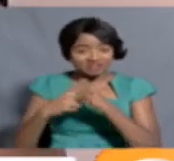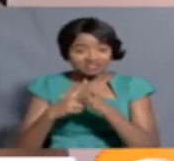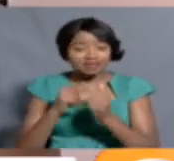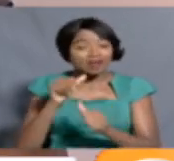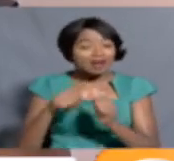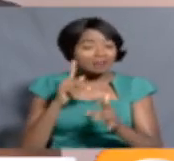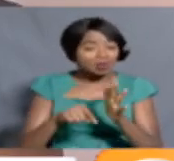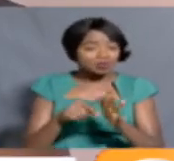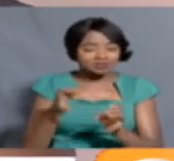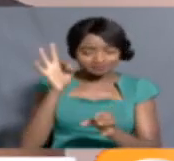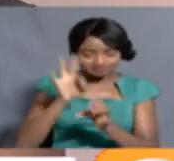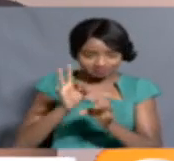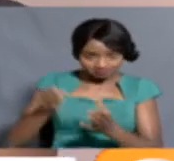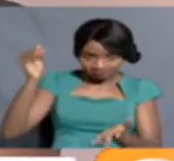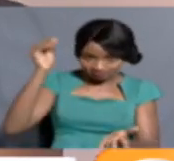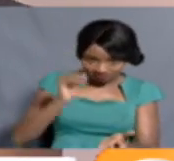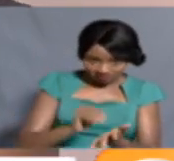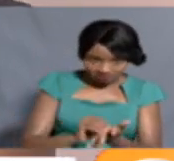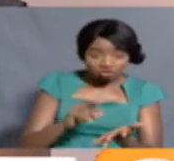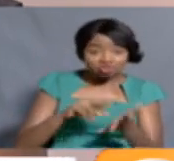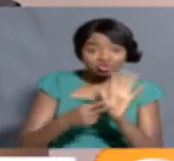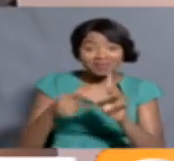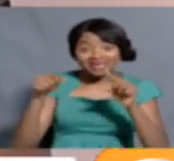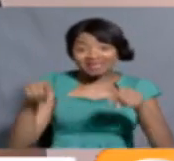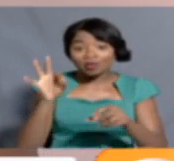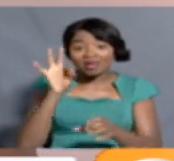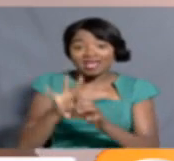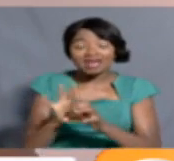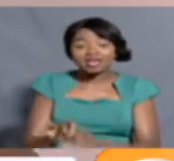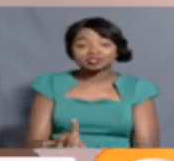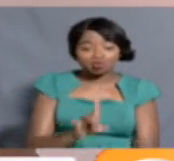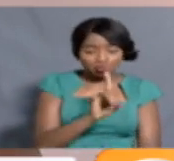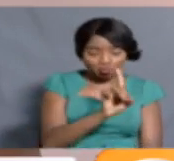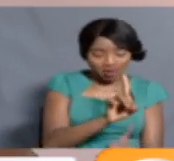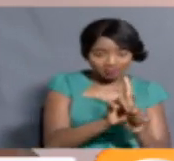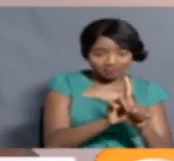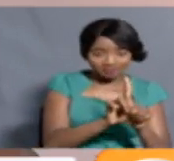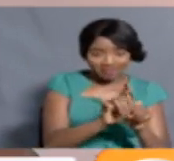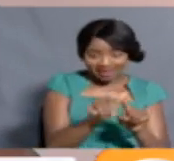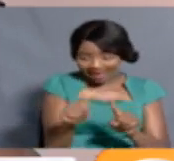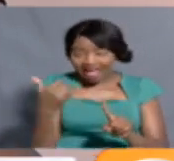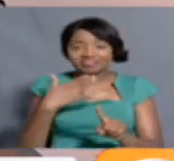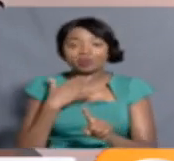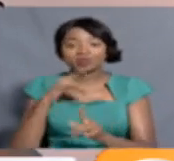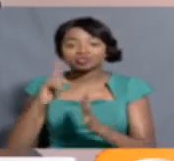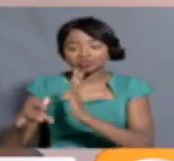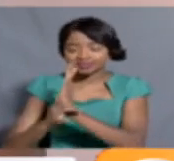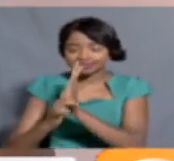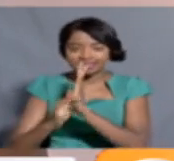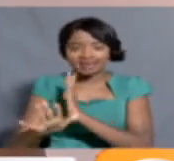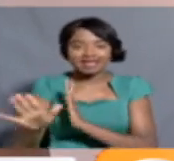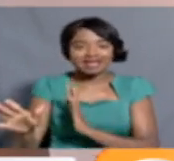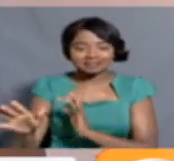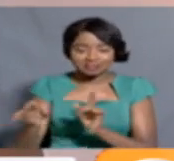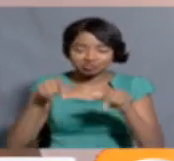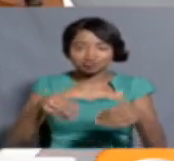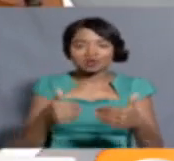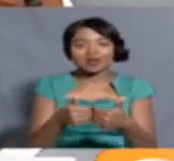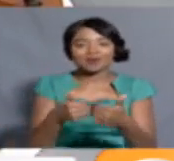re-election. Now, it's election for one and legacy for another. The interests converged then right and now they're divergent. Totally